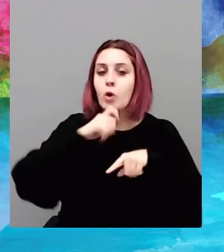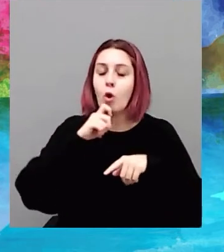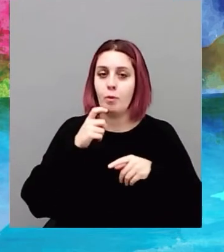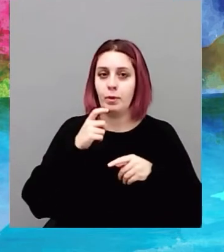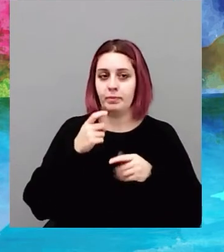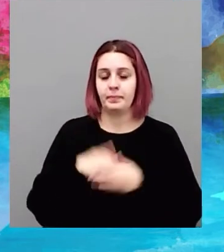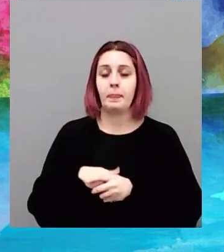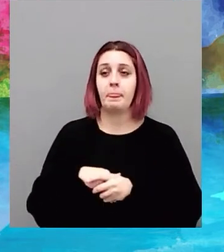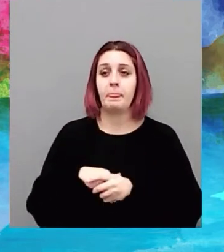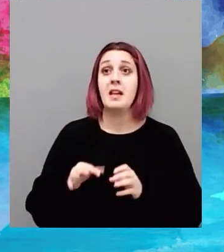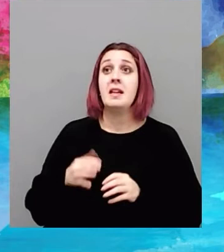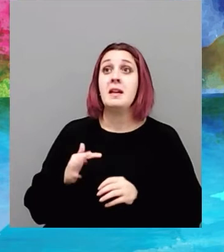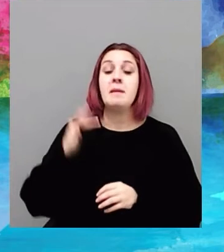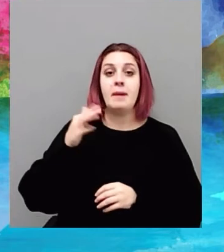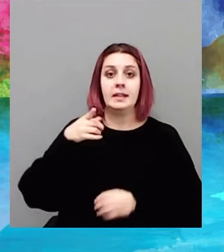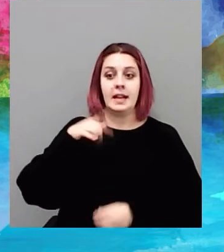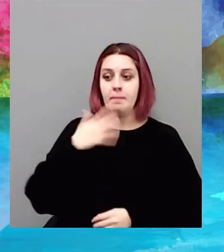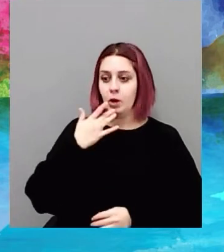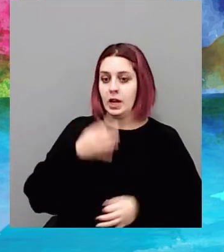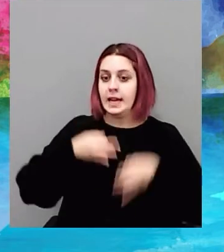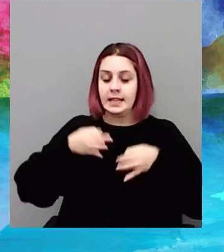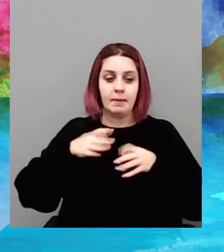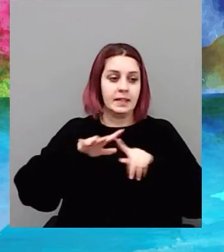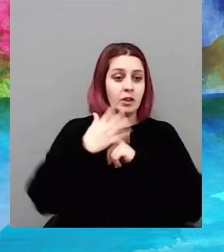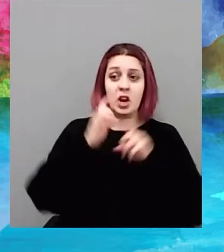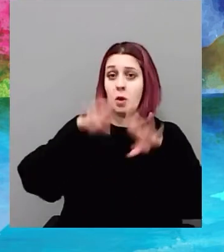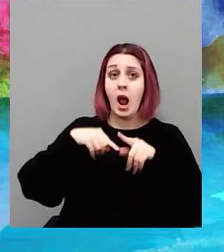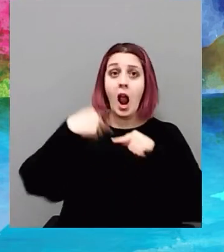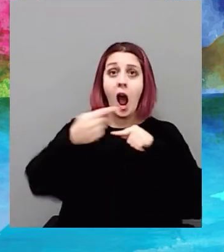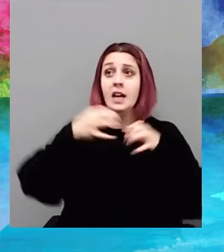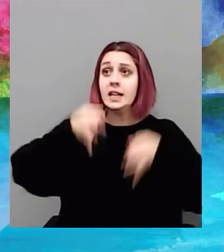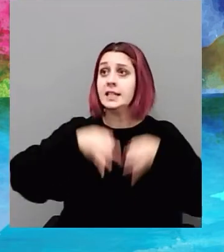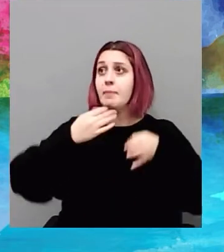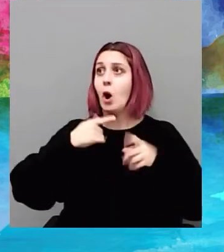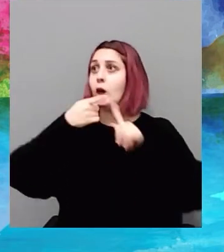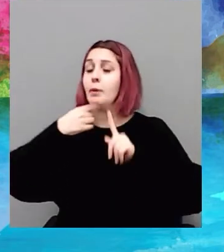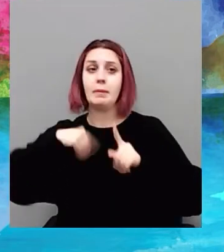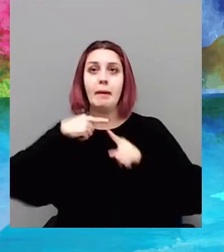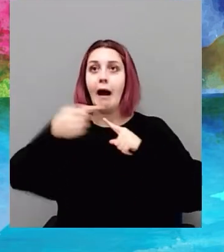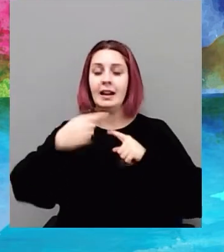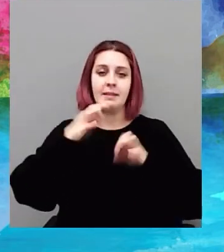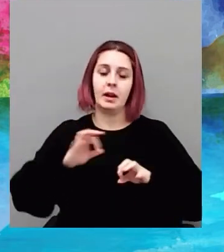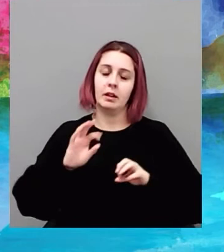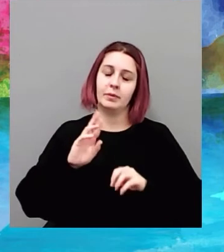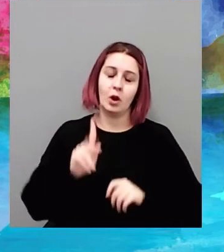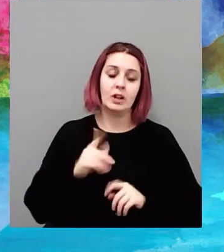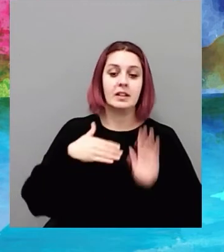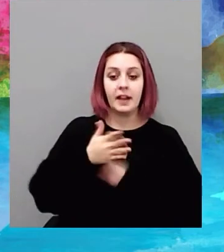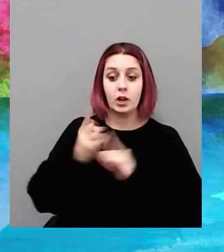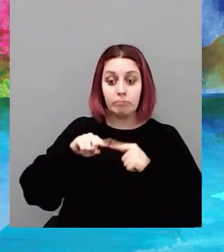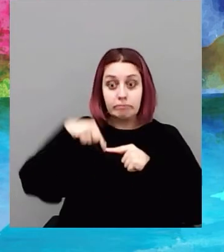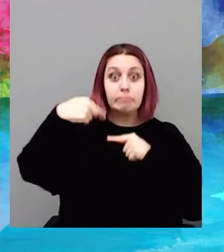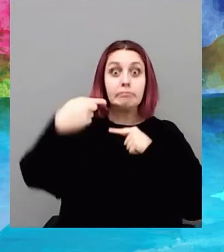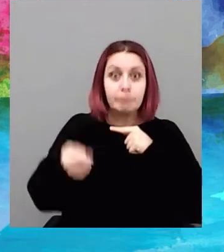not always the same people, nor do we all always move in the same area. So every time that